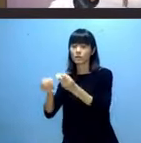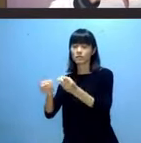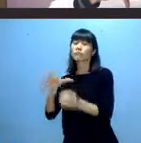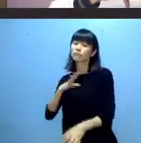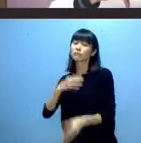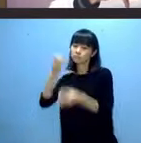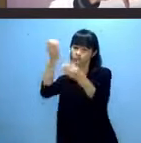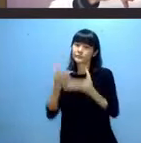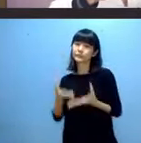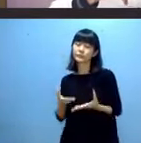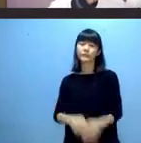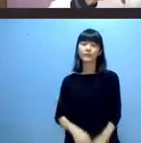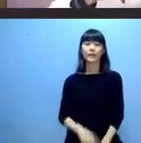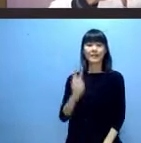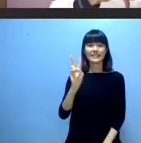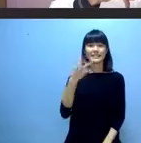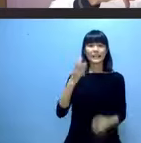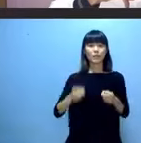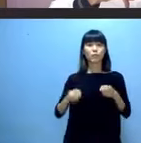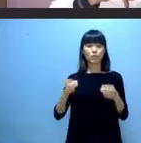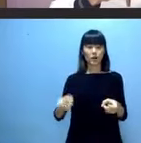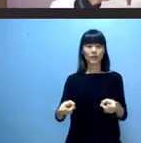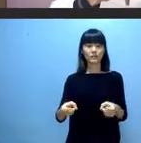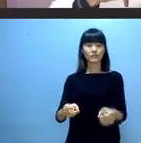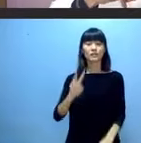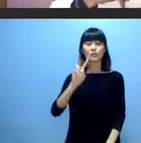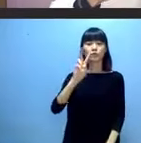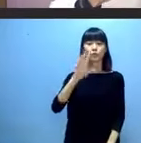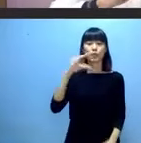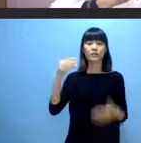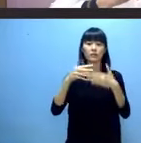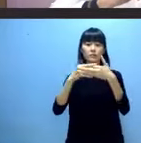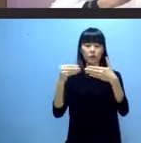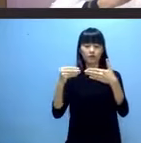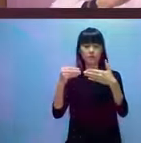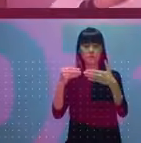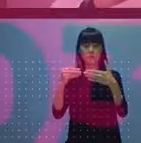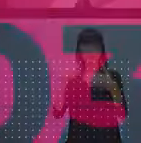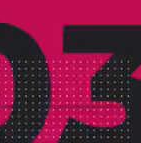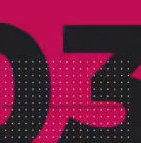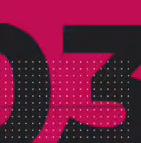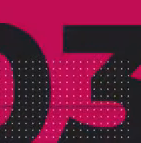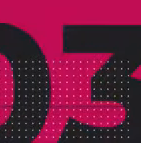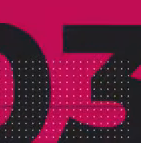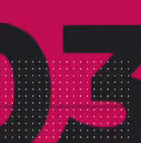sponsored by Society Staples. It's $200 vouchers each. Let's go into the prizes.